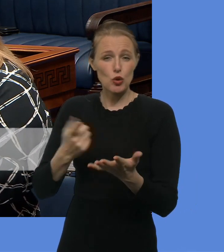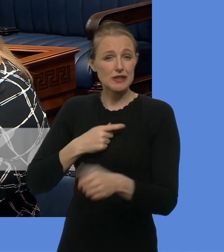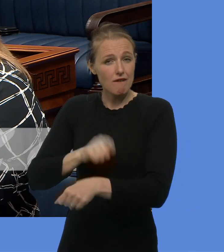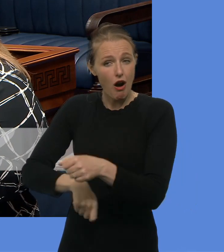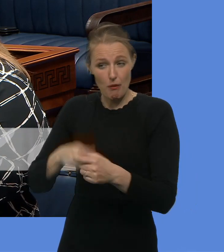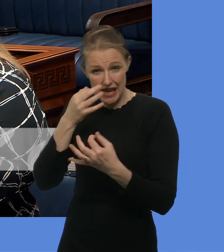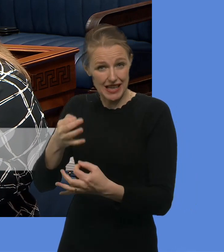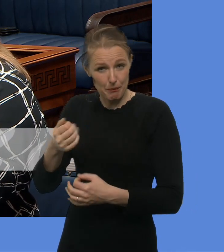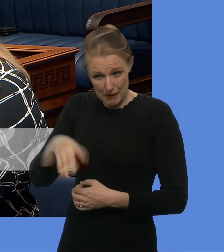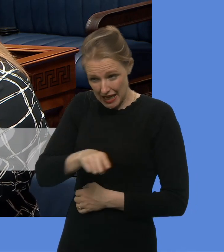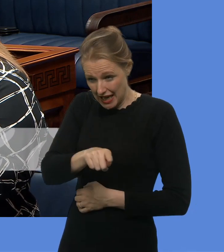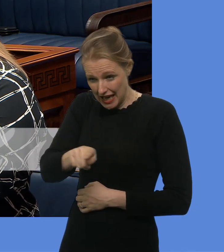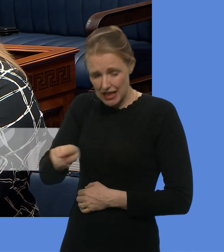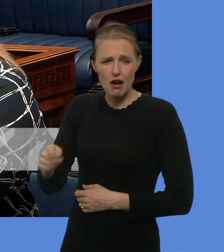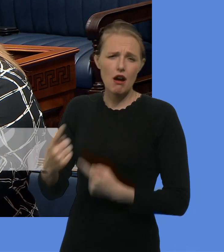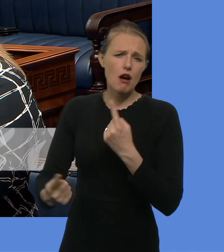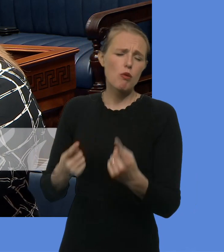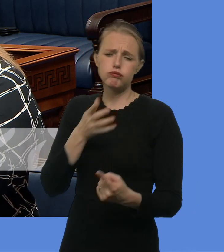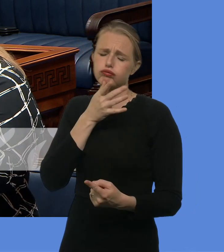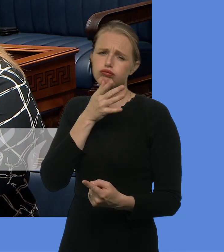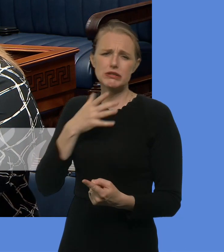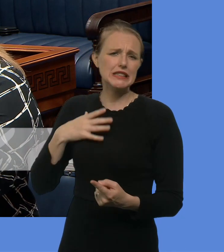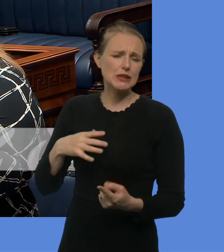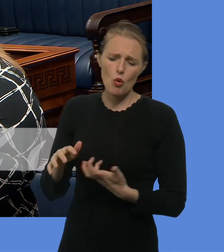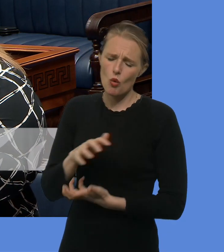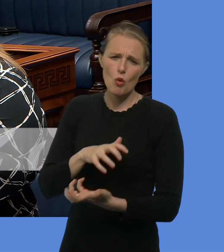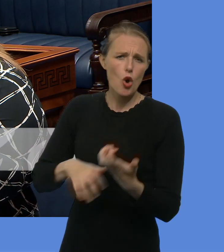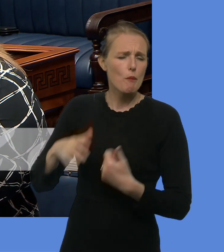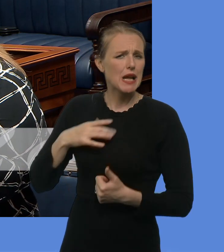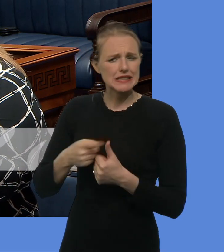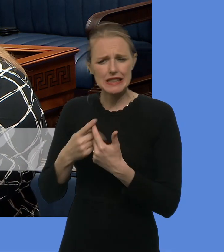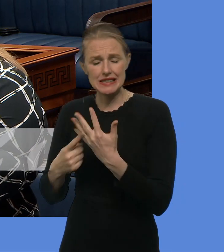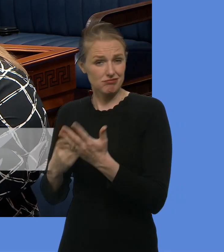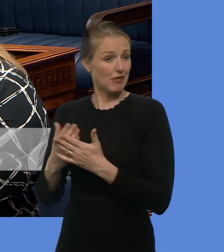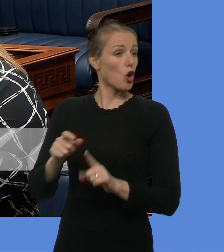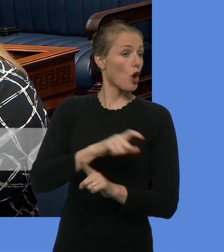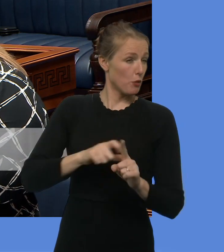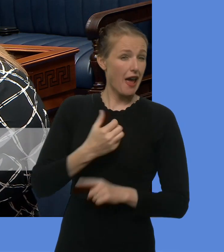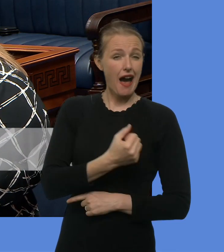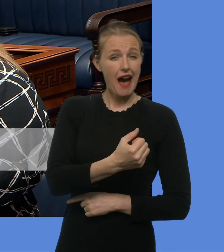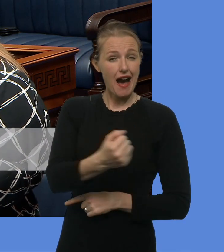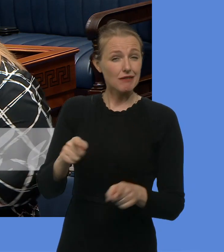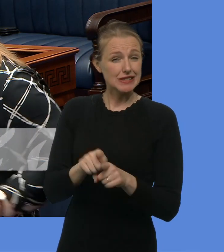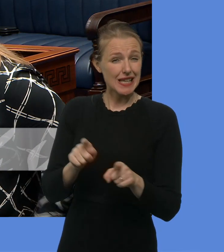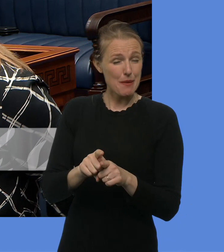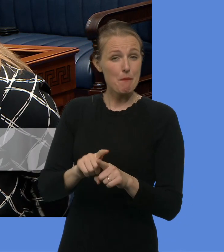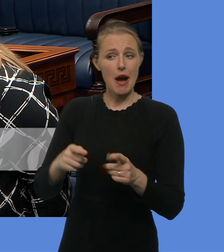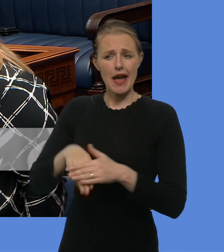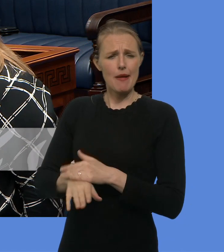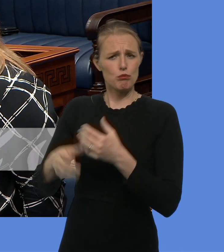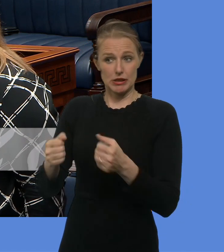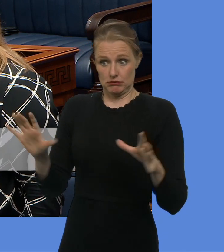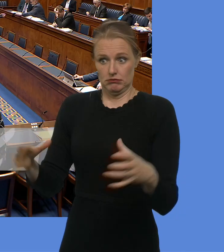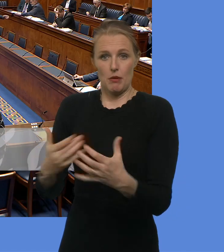These are people with incredibly complex needs, reflective of many of the needs we see out in the community, but it is undoubtedly concentrated in the prison